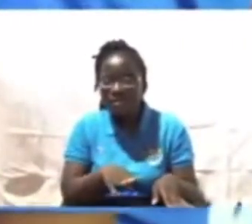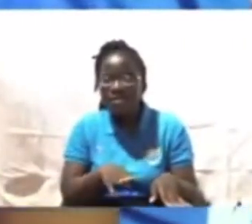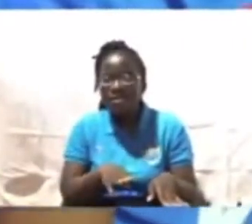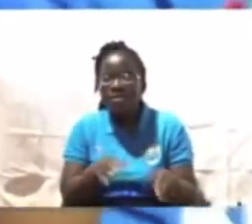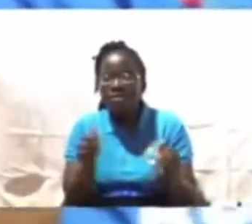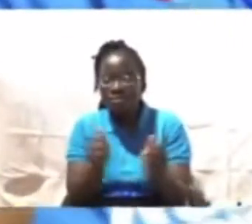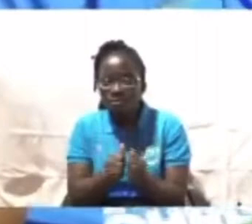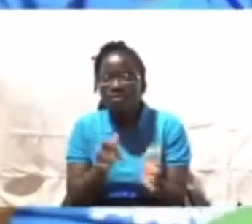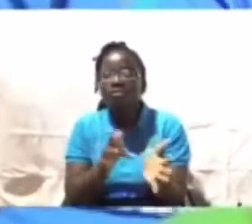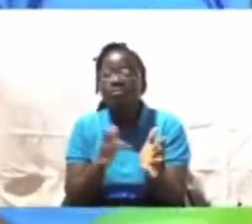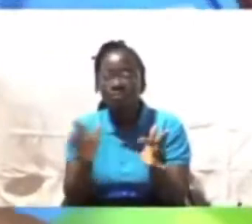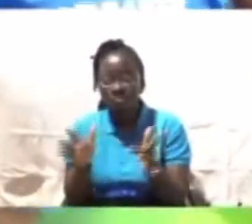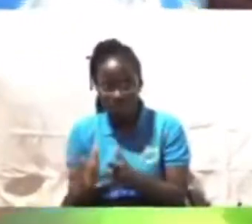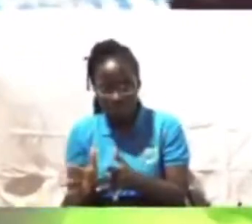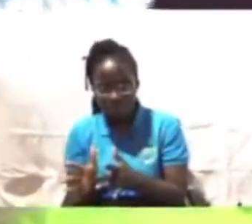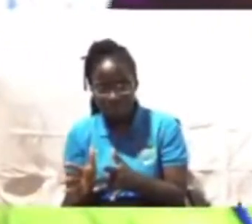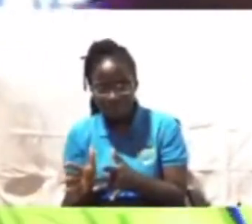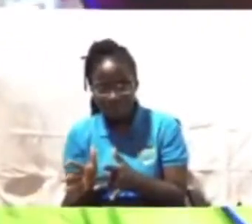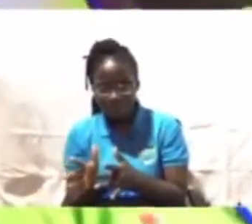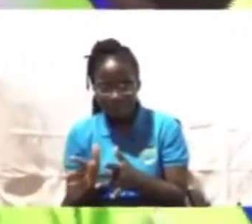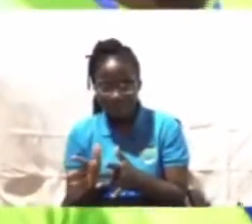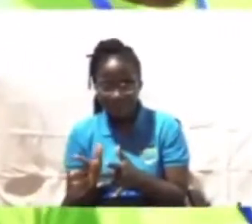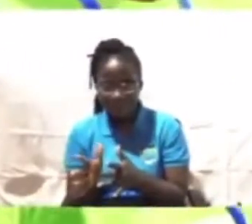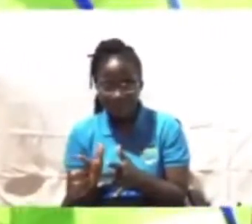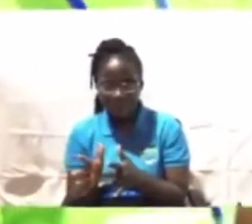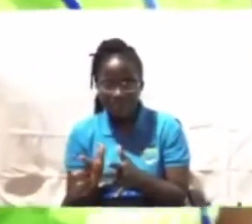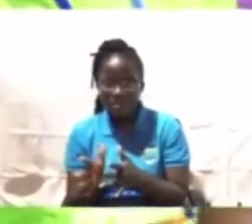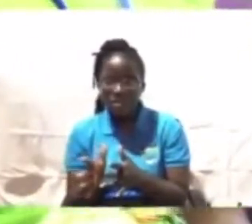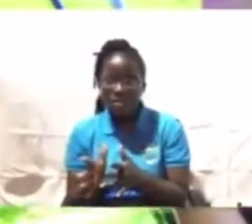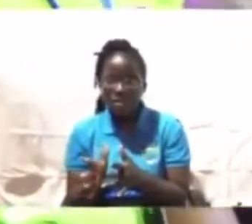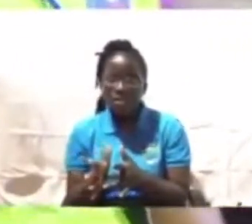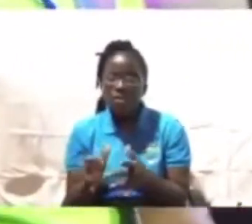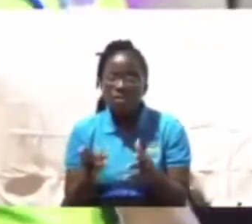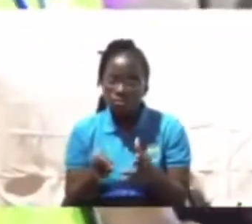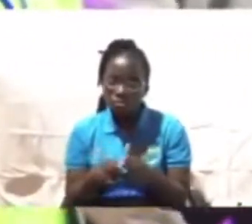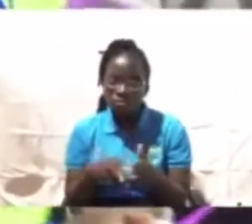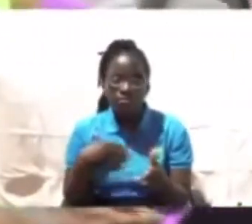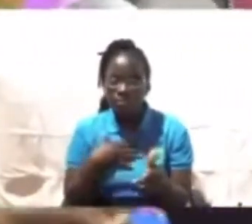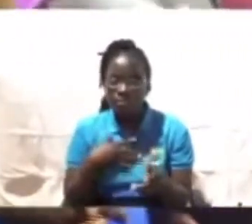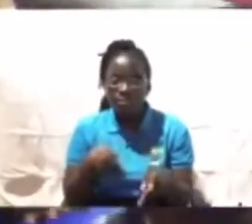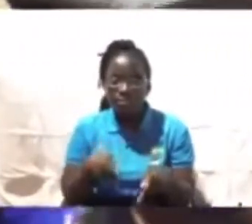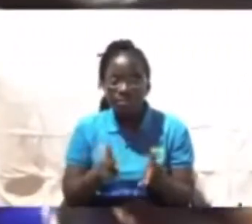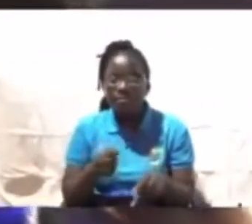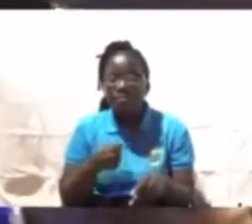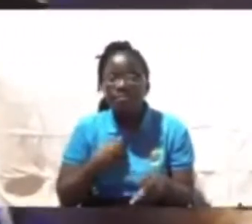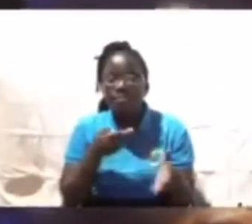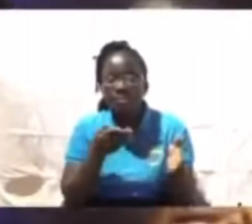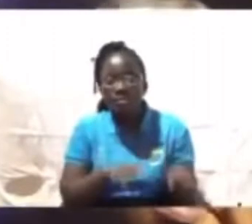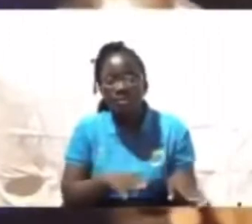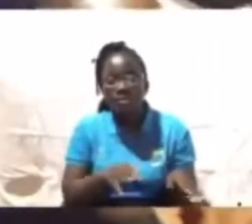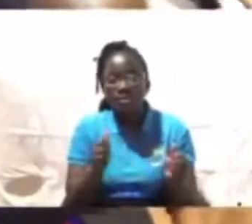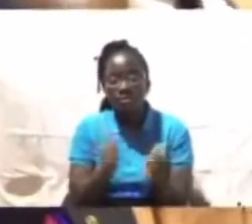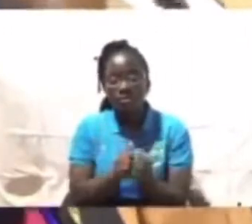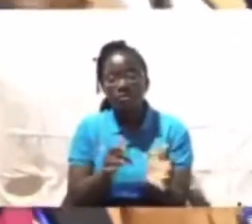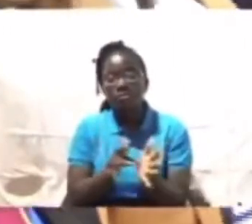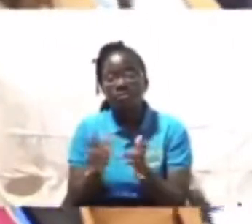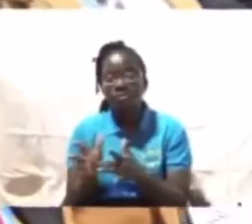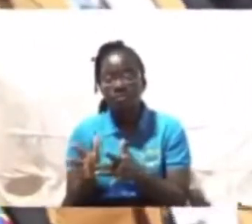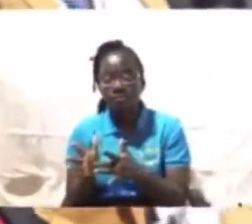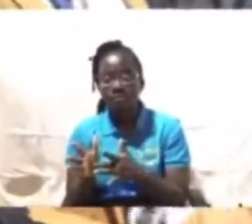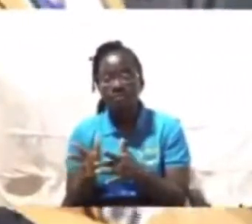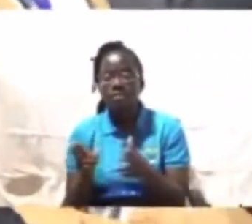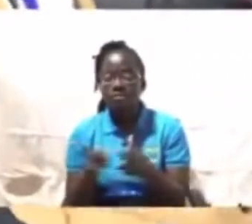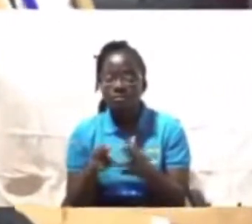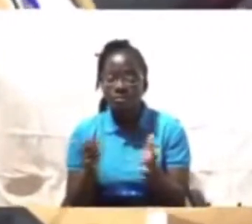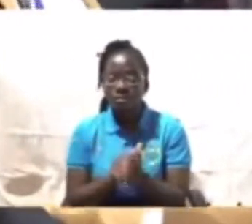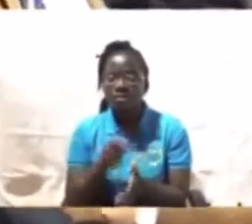dindrosa, still omwe u. Inti oma mi yedaye, Misu mingunda Kristo anansi. Na a Kristo fo. Pendiko